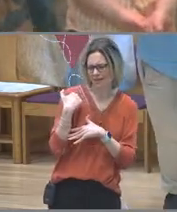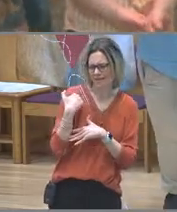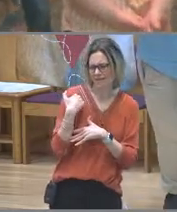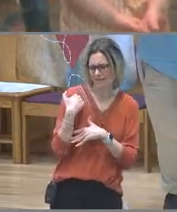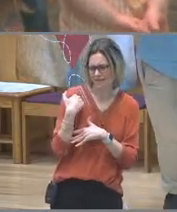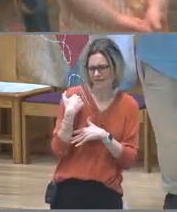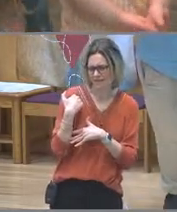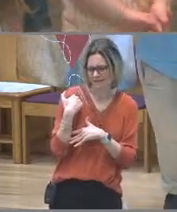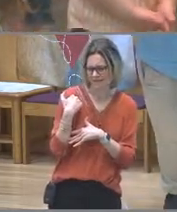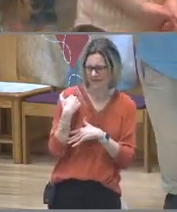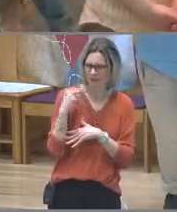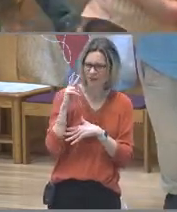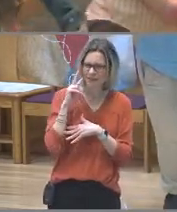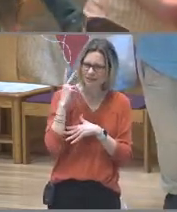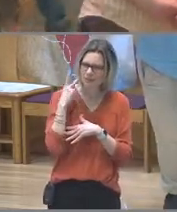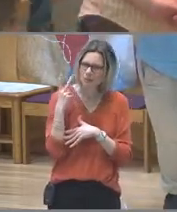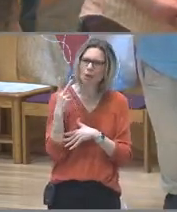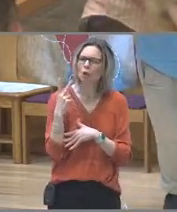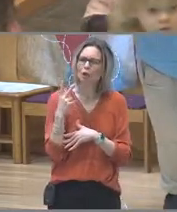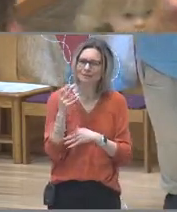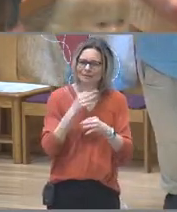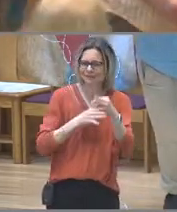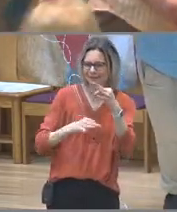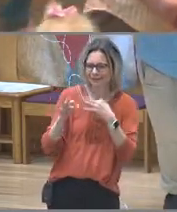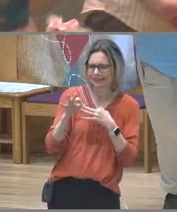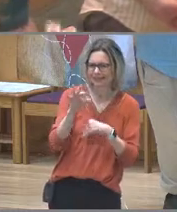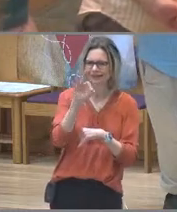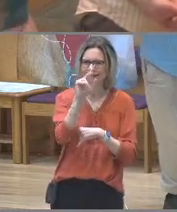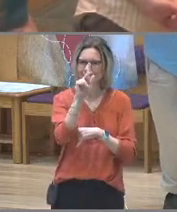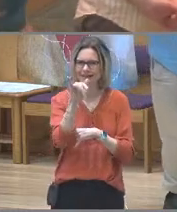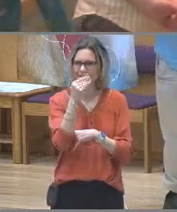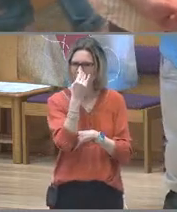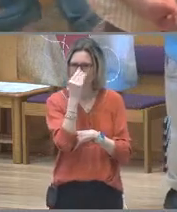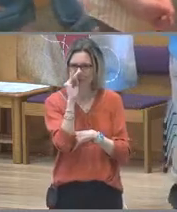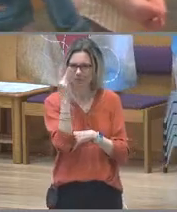are having these plants instead of Easter lilies? For the